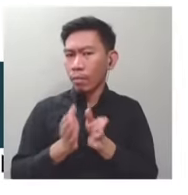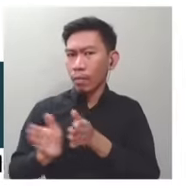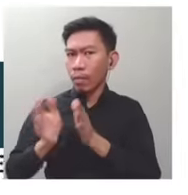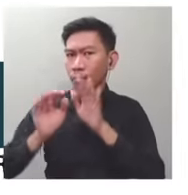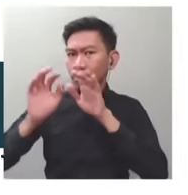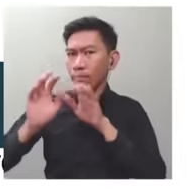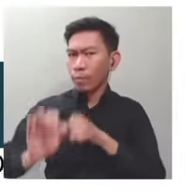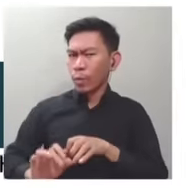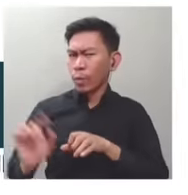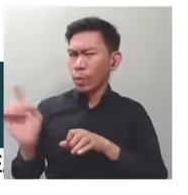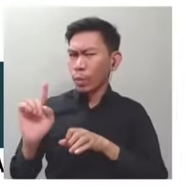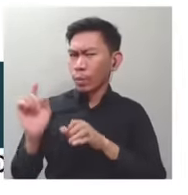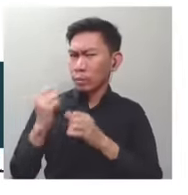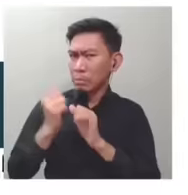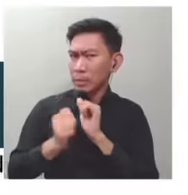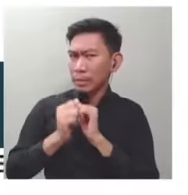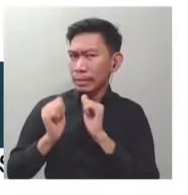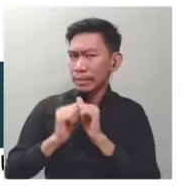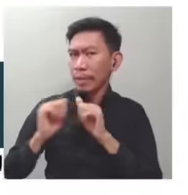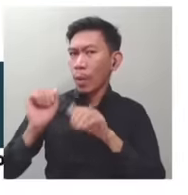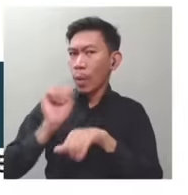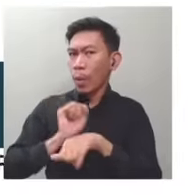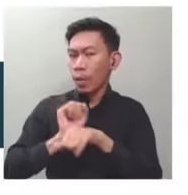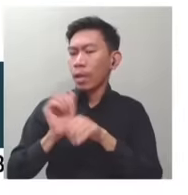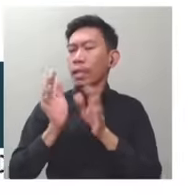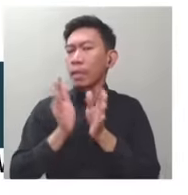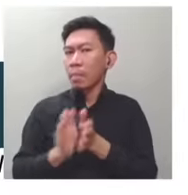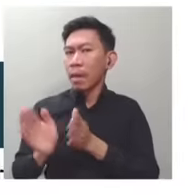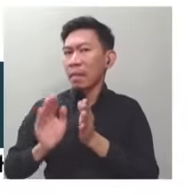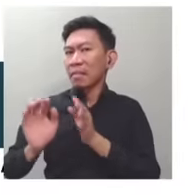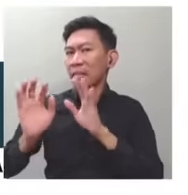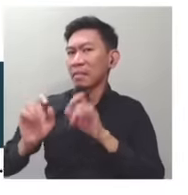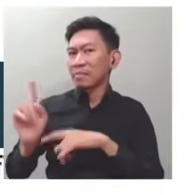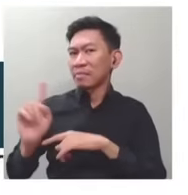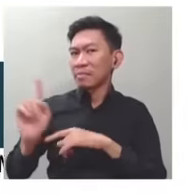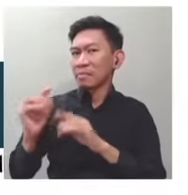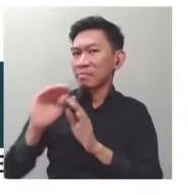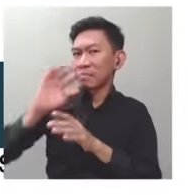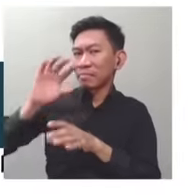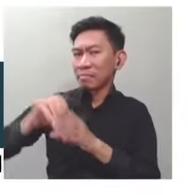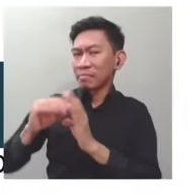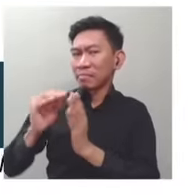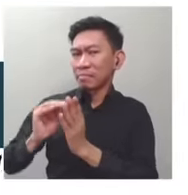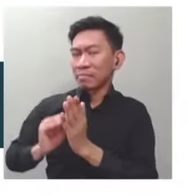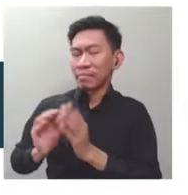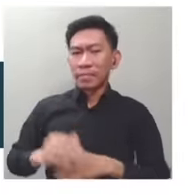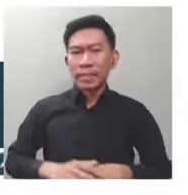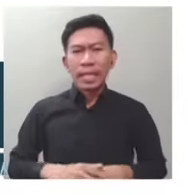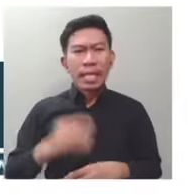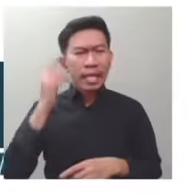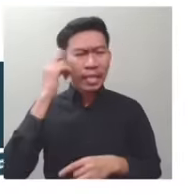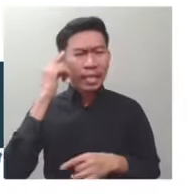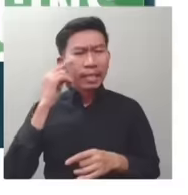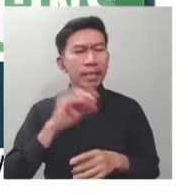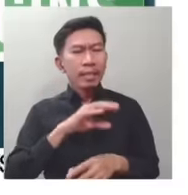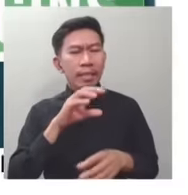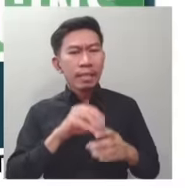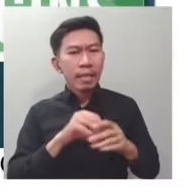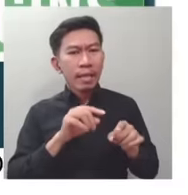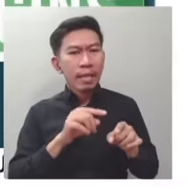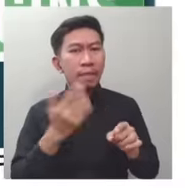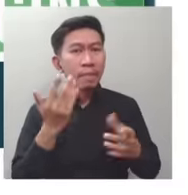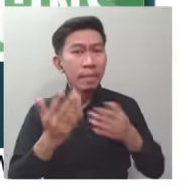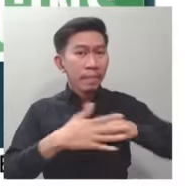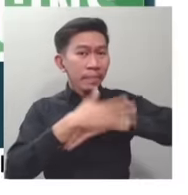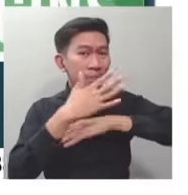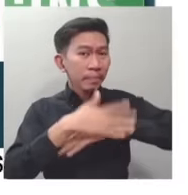What form will this work plan take, Professor De Castro? What are your expectations? At this point in time, I think it will more in terms of maritime